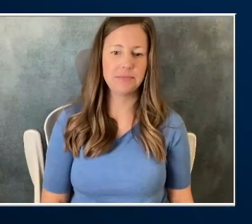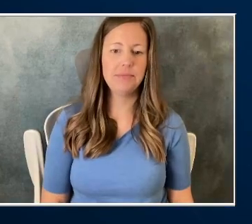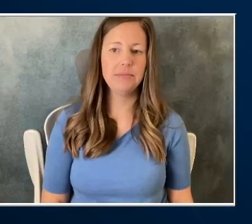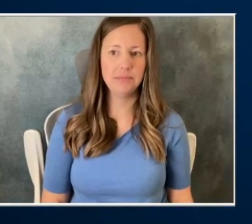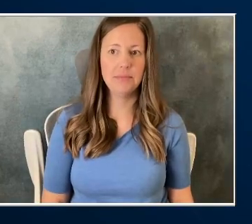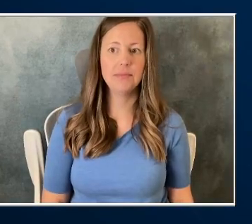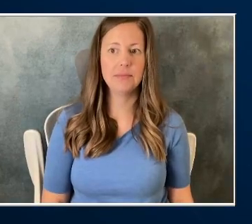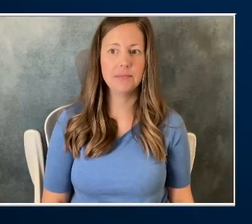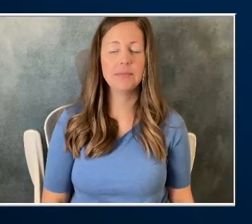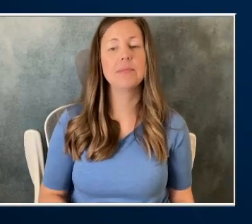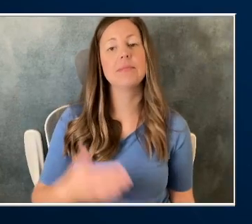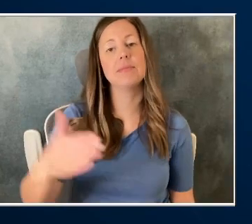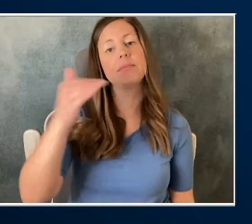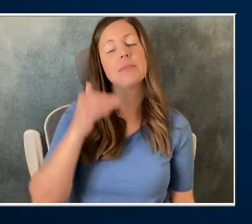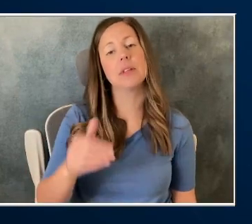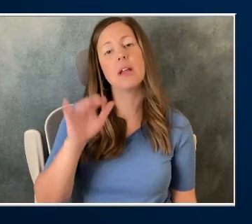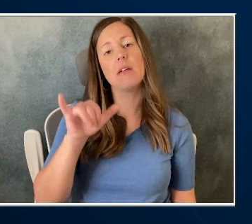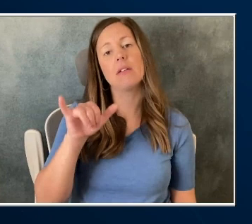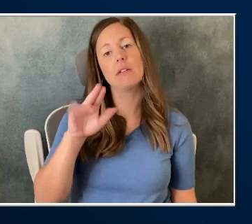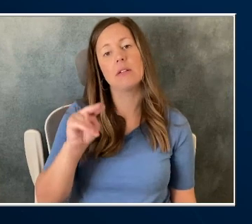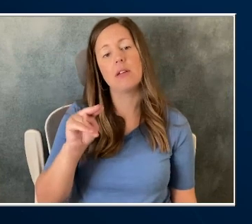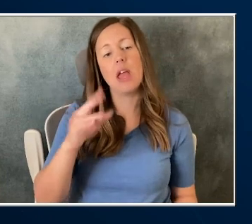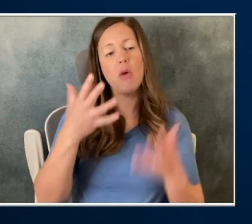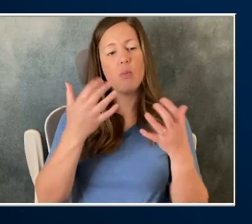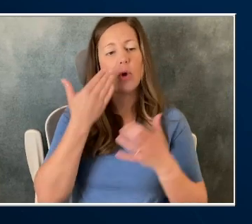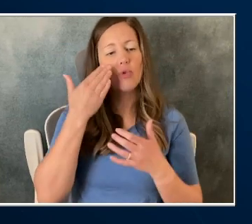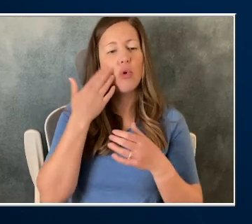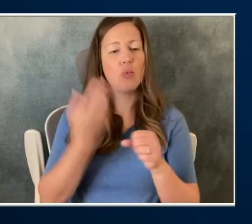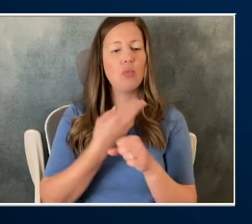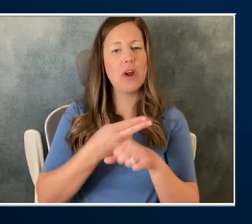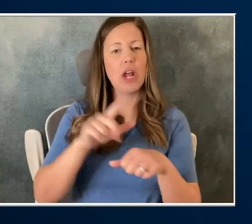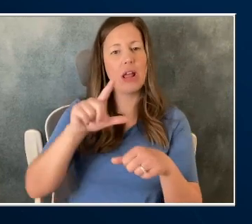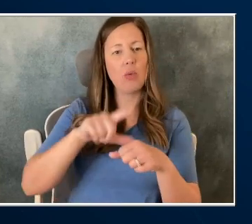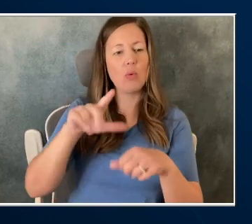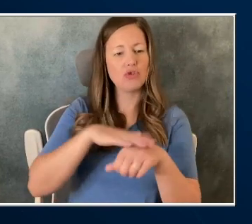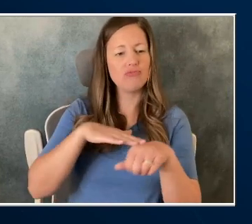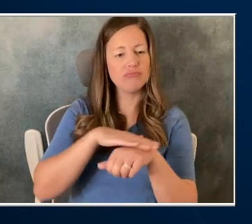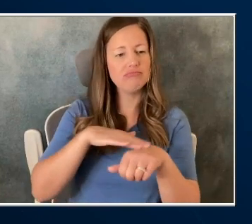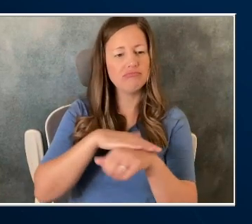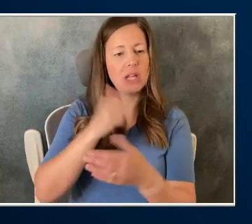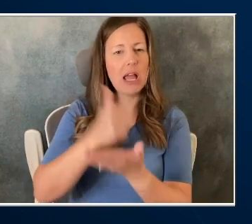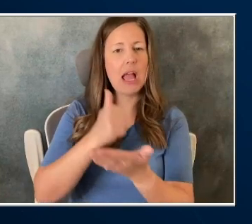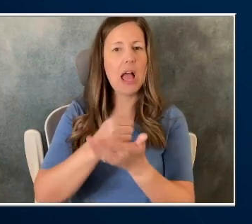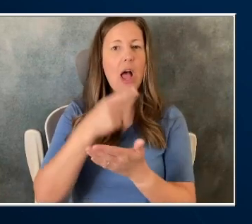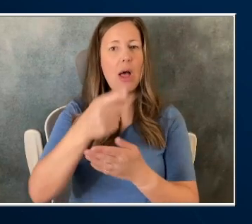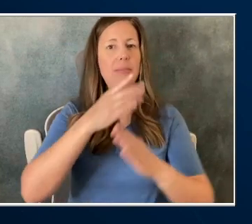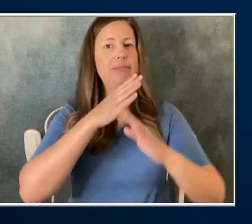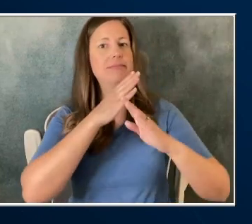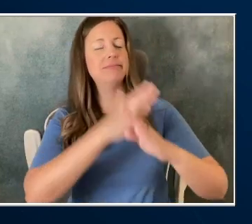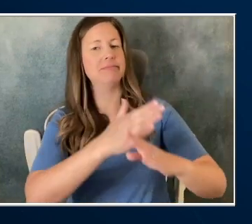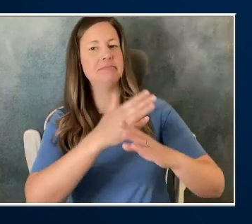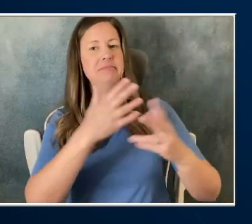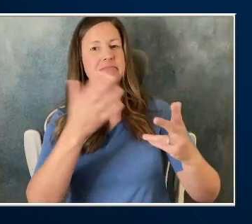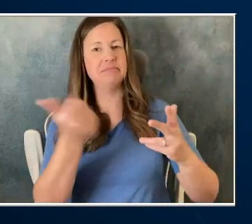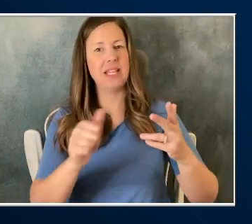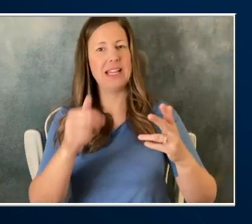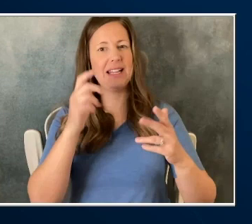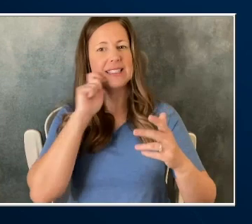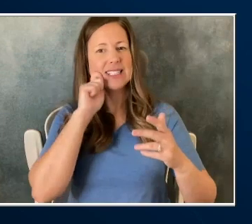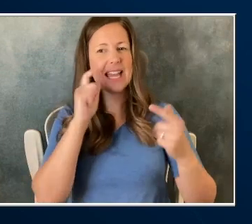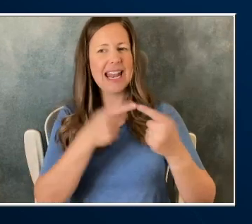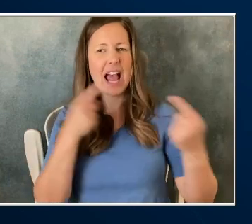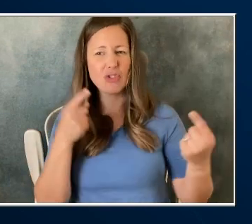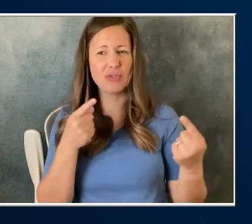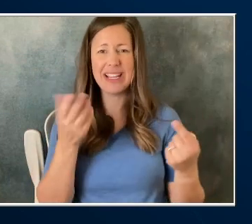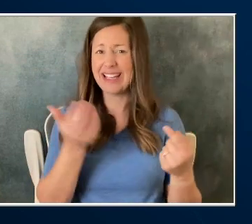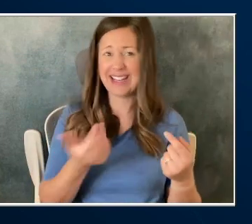Yen Liang wants to know if wearing lotion could help those cancer patients avoid a skin allergy. Any kind of specific topical you could put on